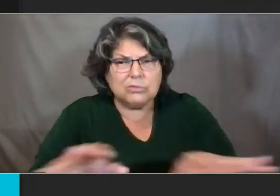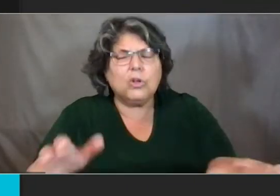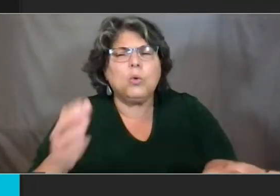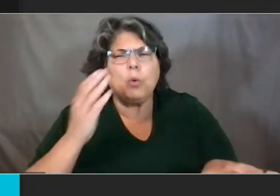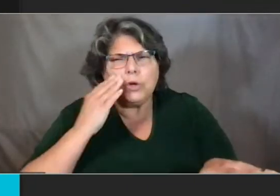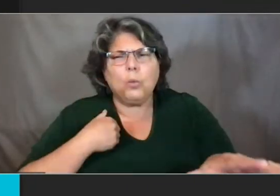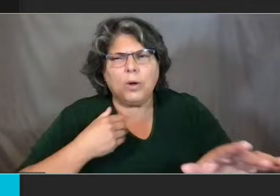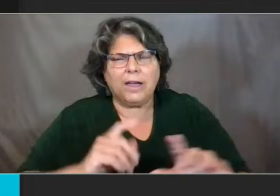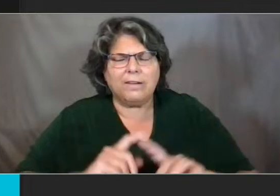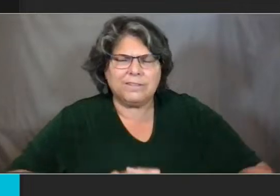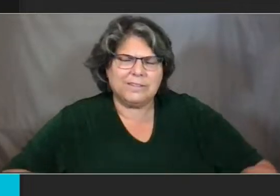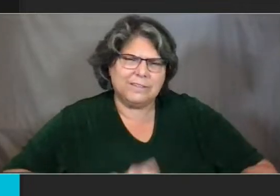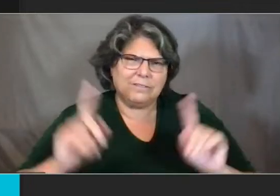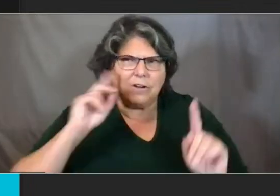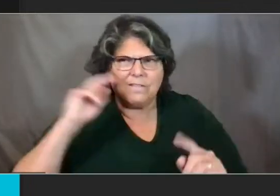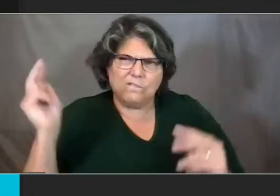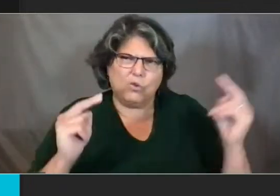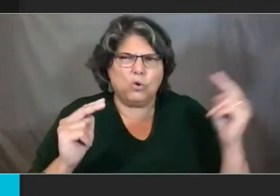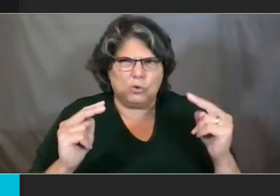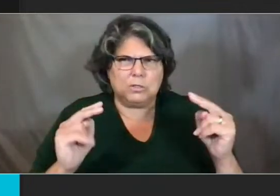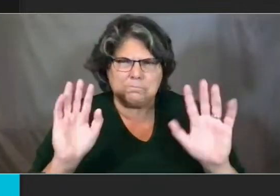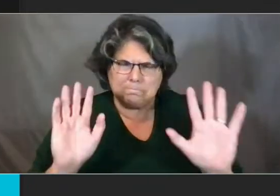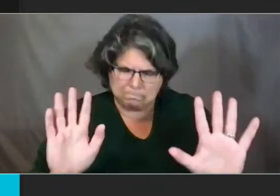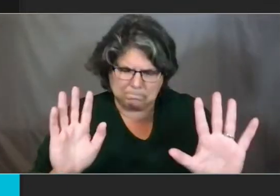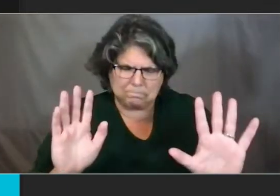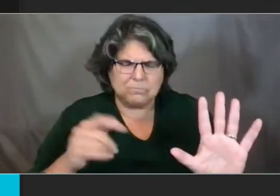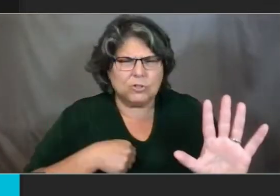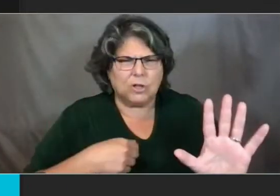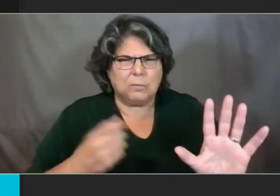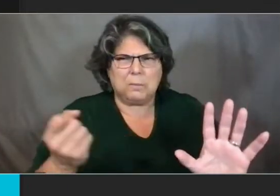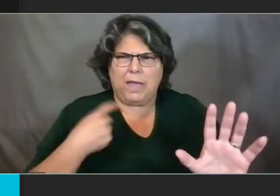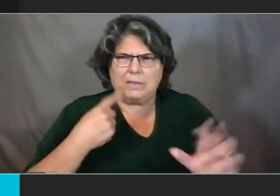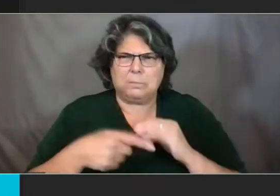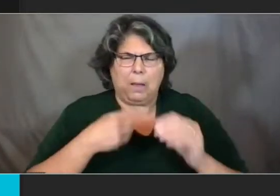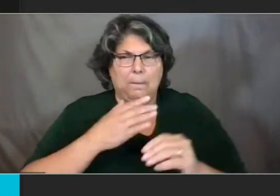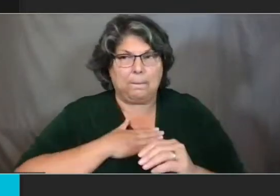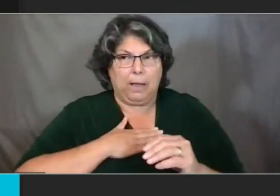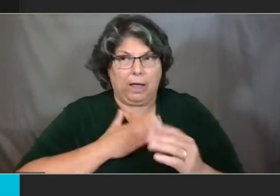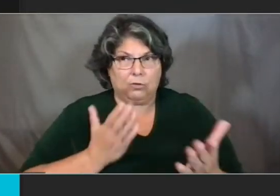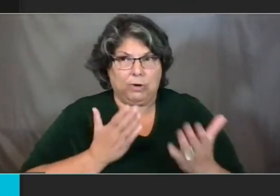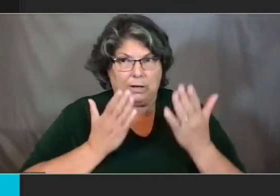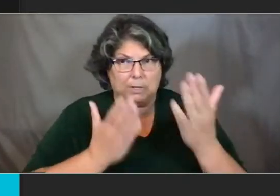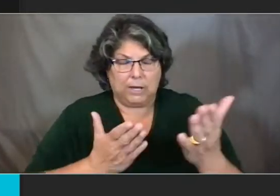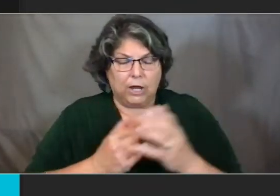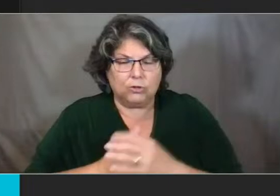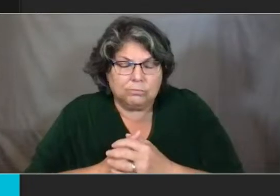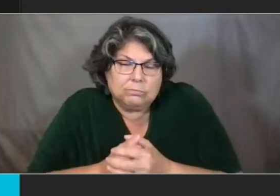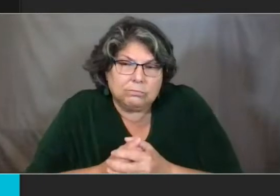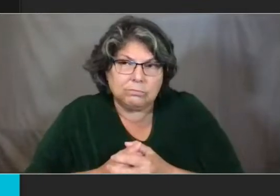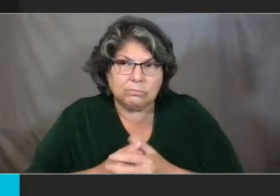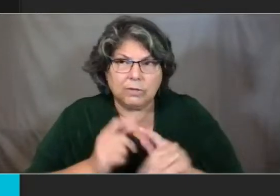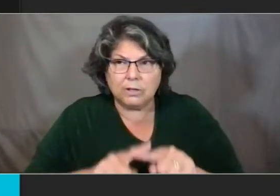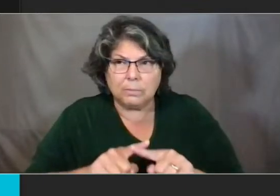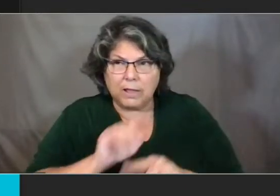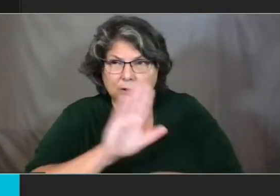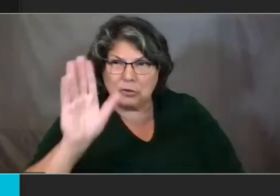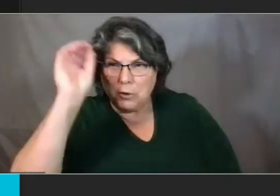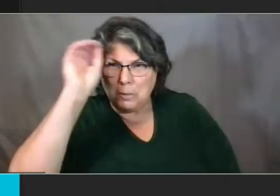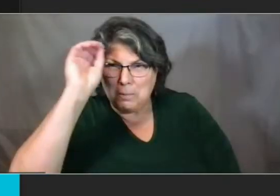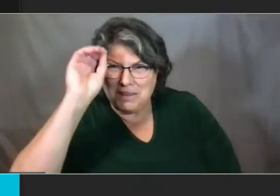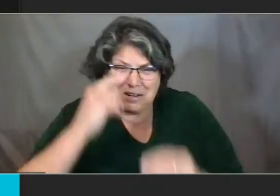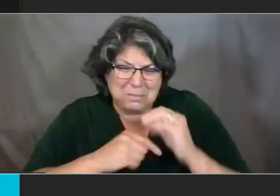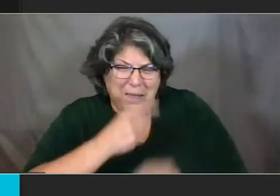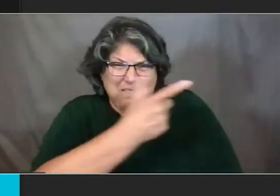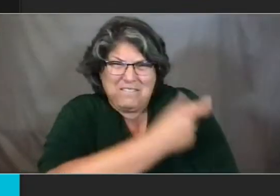county. And so I get asked about my general recommendations, and it really depends on where you stand with vaccinations.